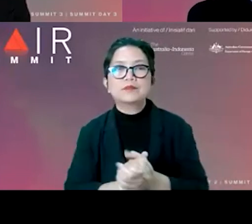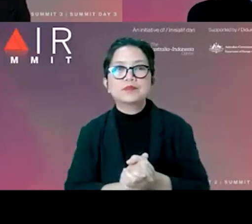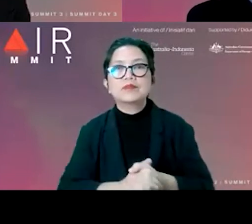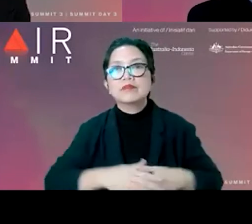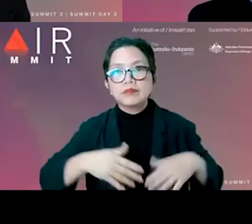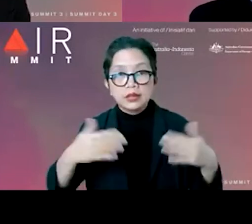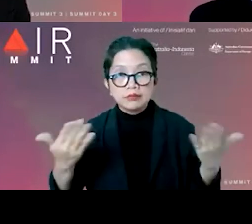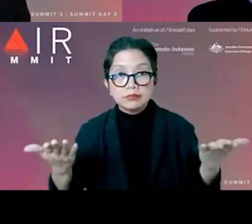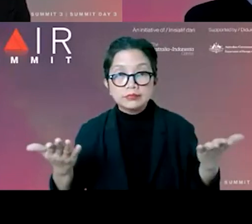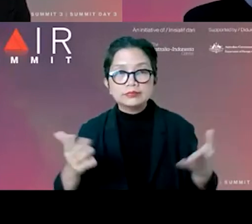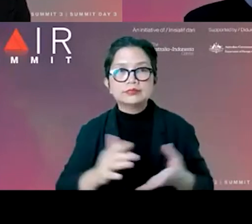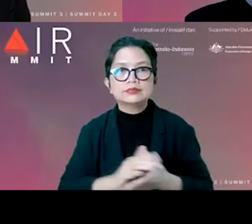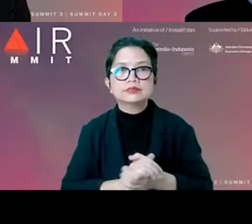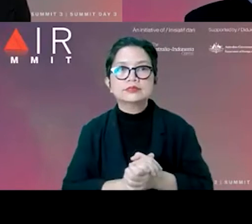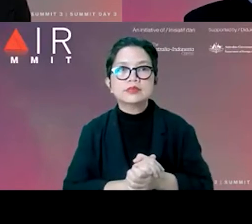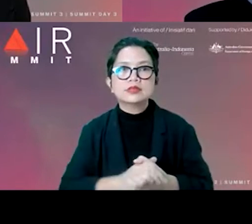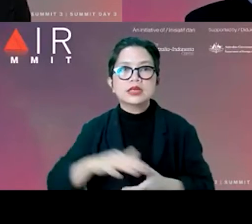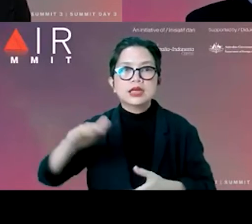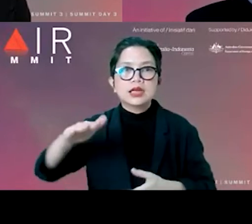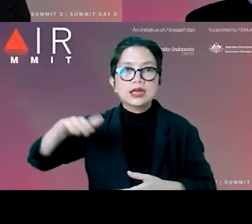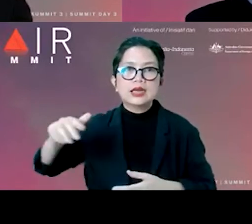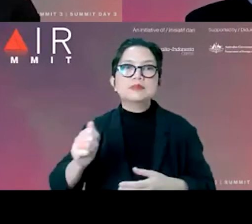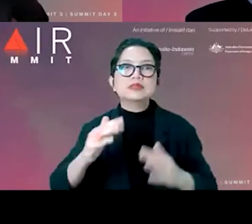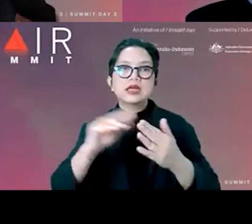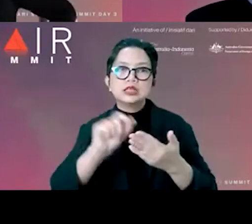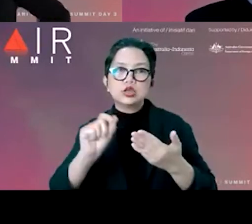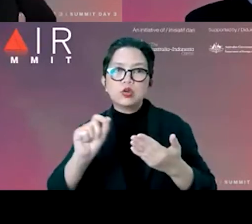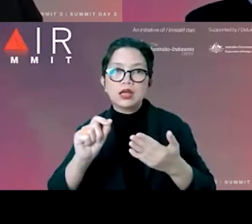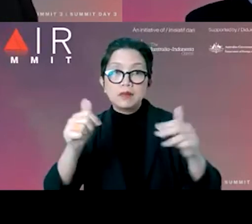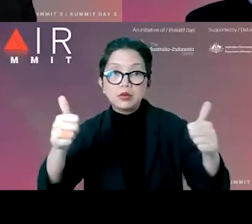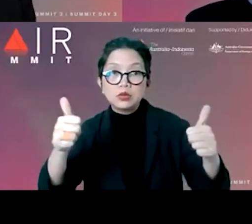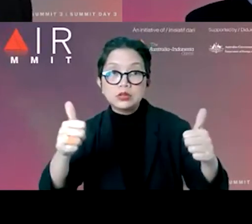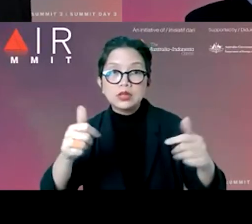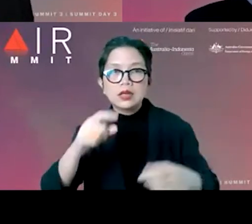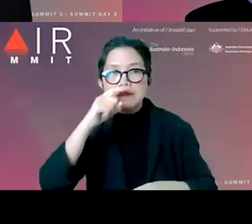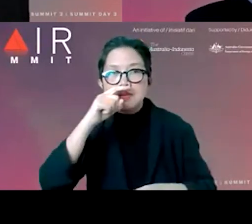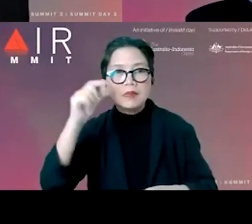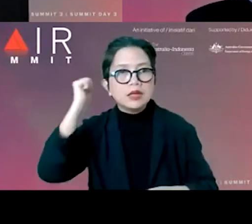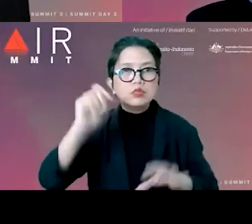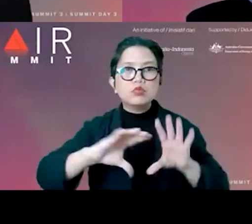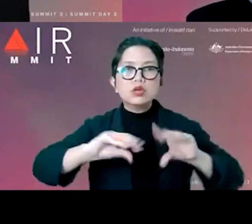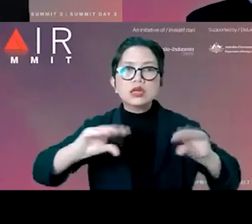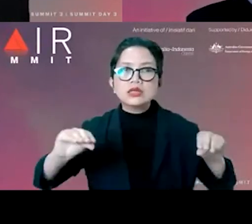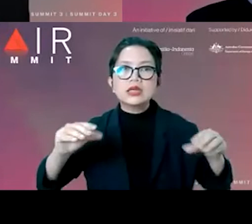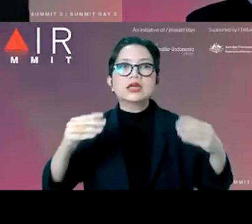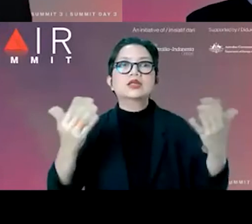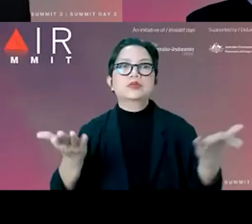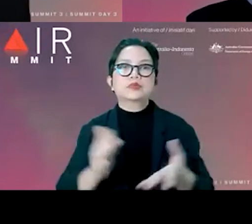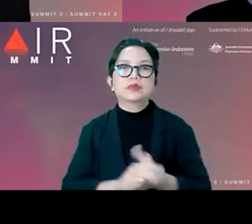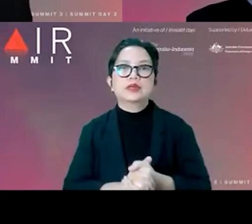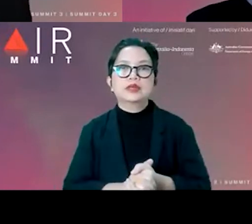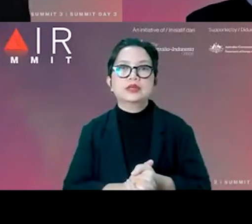be at school, whether the parents are out working, or whether that's, you know, other studies I've looked at indicate a number